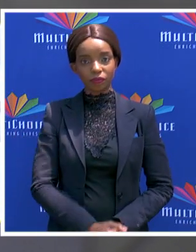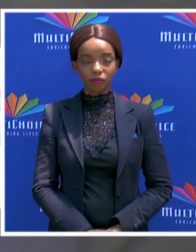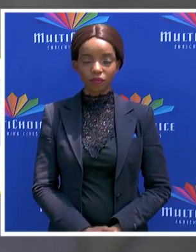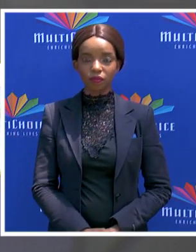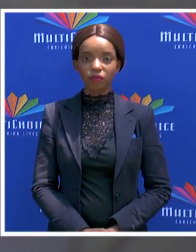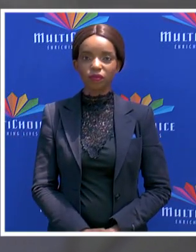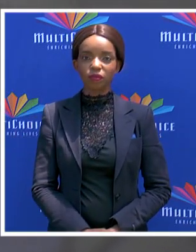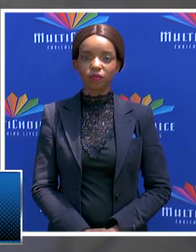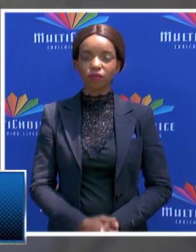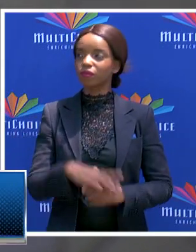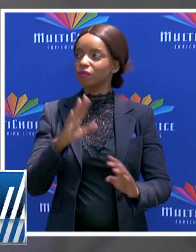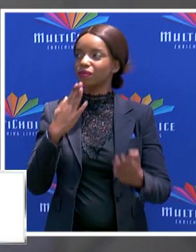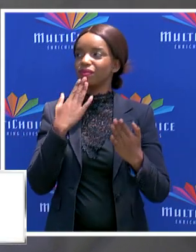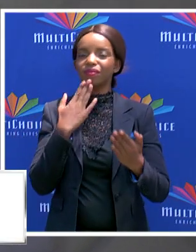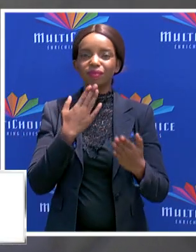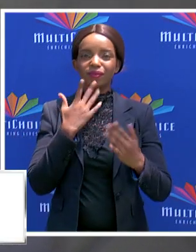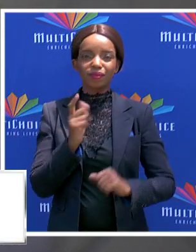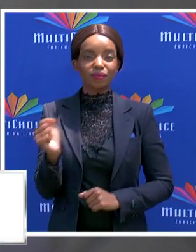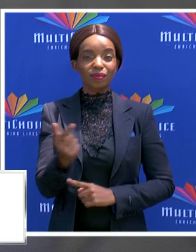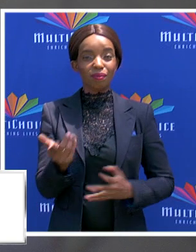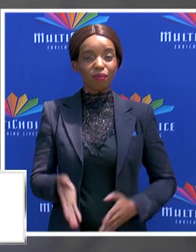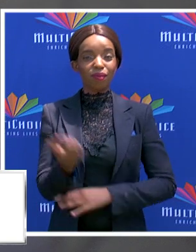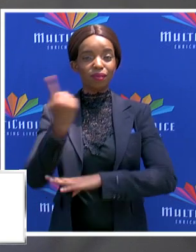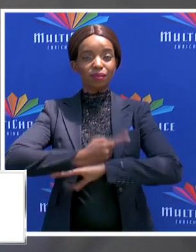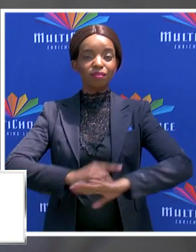Thanks, Prabhu. Welcome, everybody, on listing day.